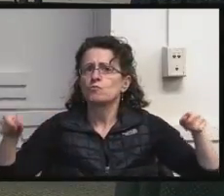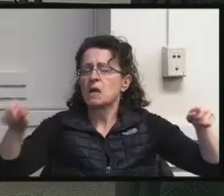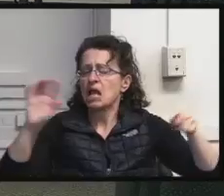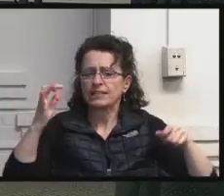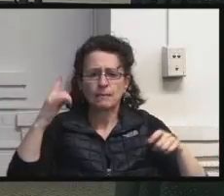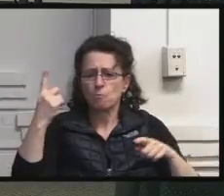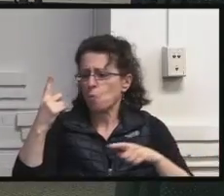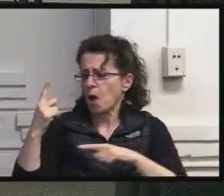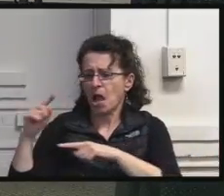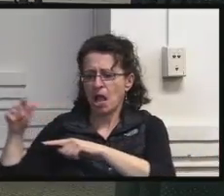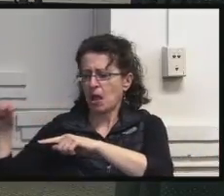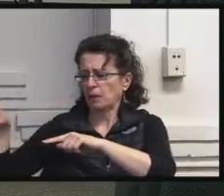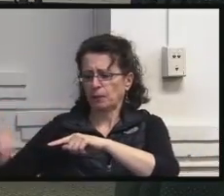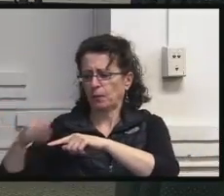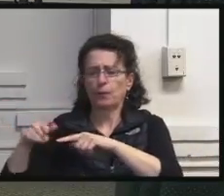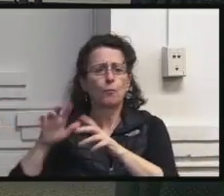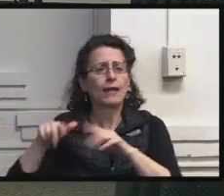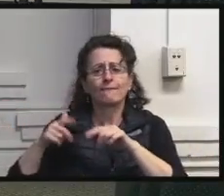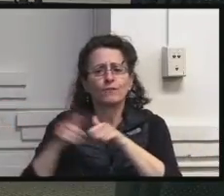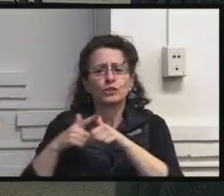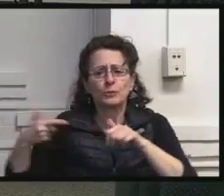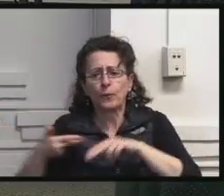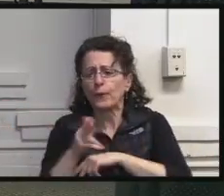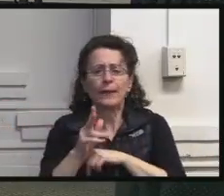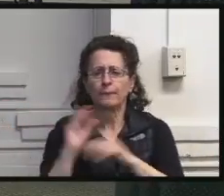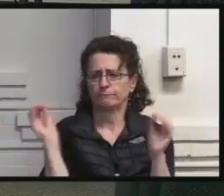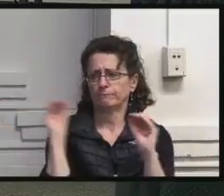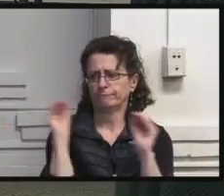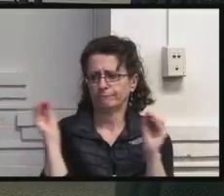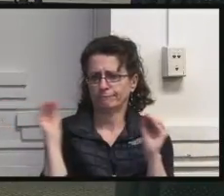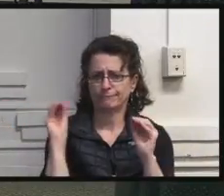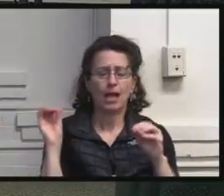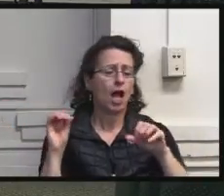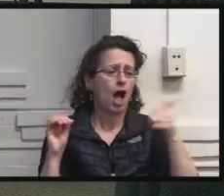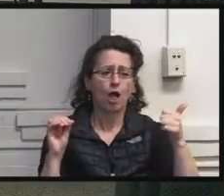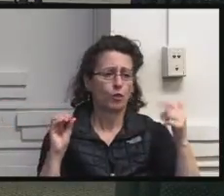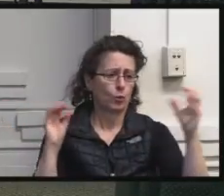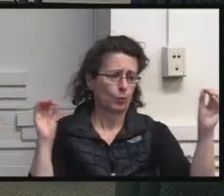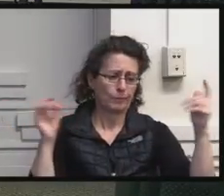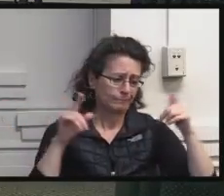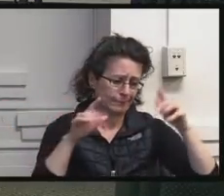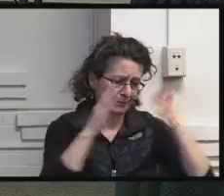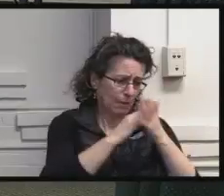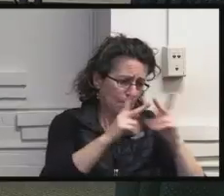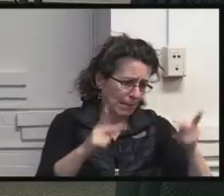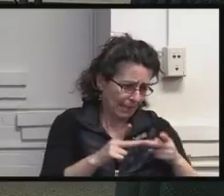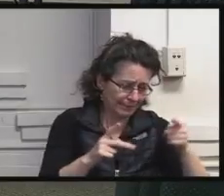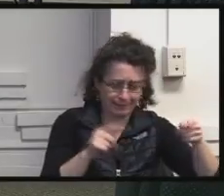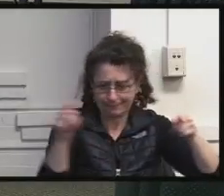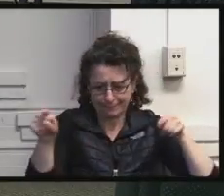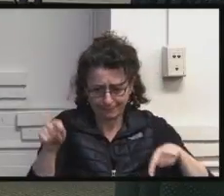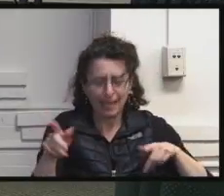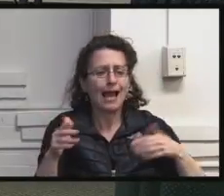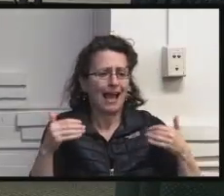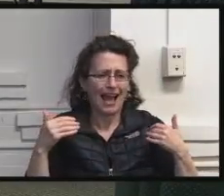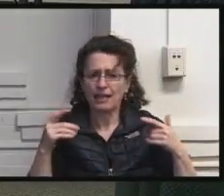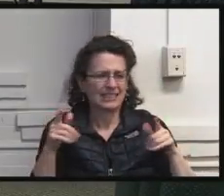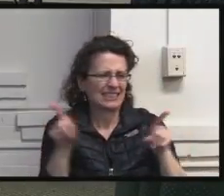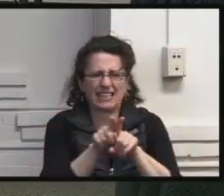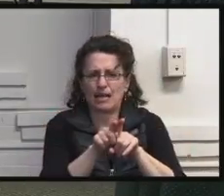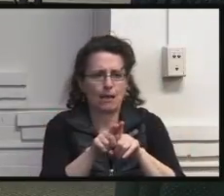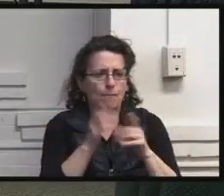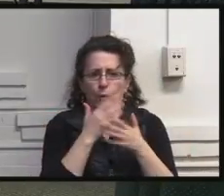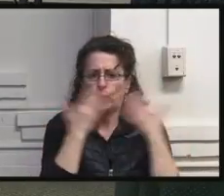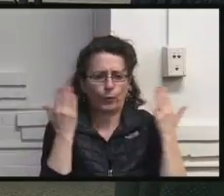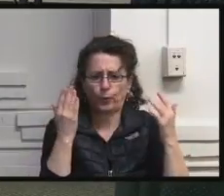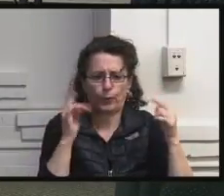would be placing an approach rail, and then there's another one that doesn't have any, and that's going to stay the same. So that's not going to get changed at all.